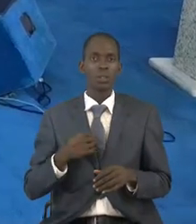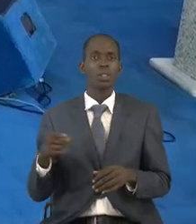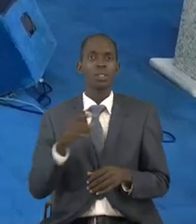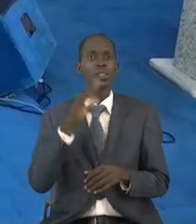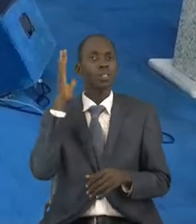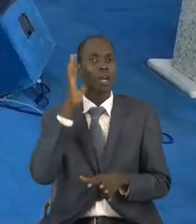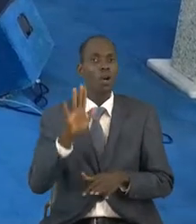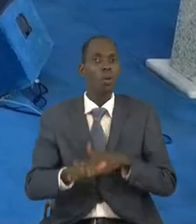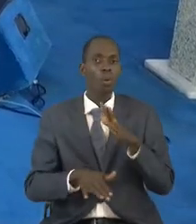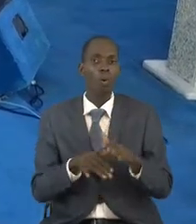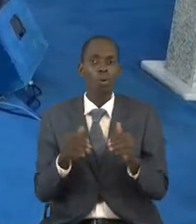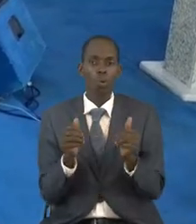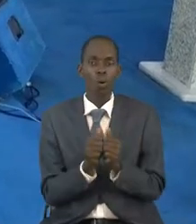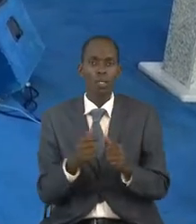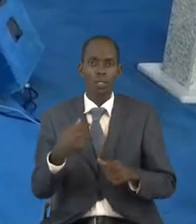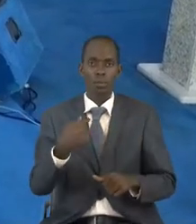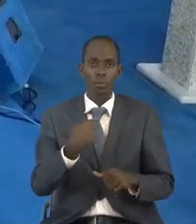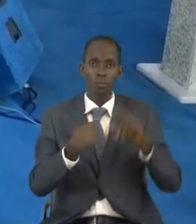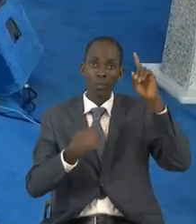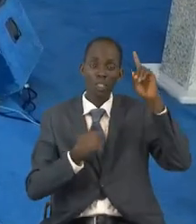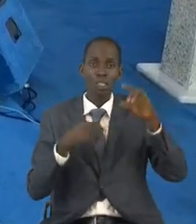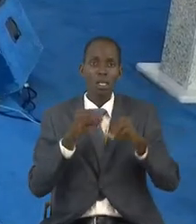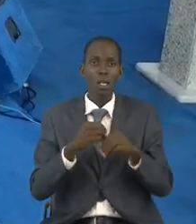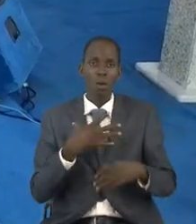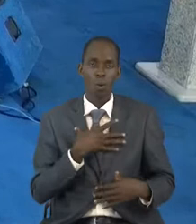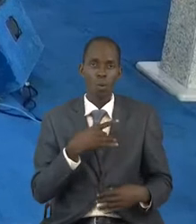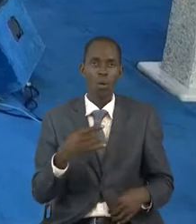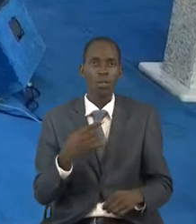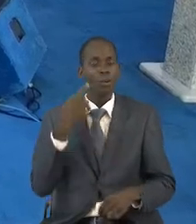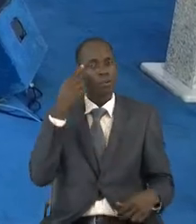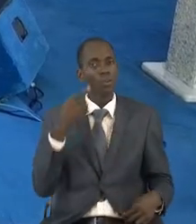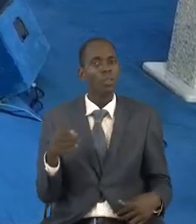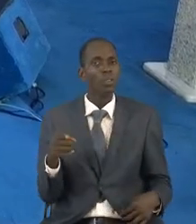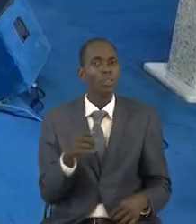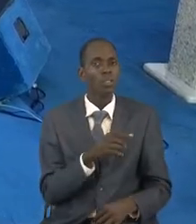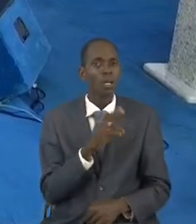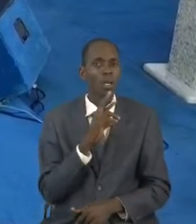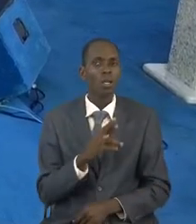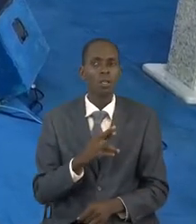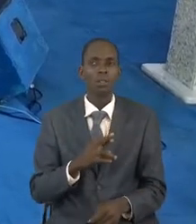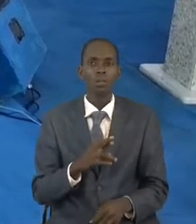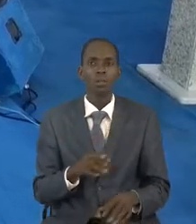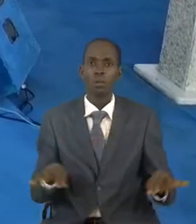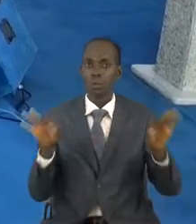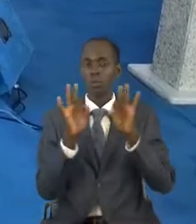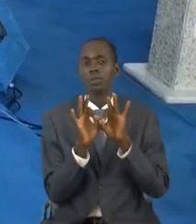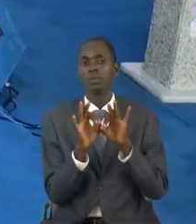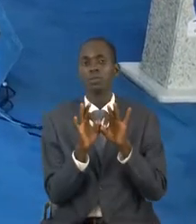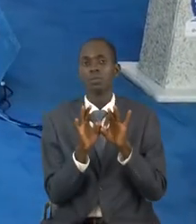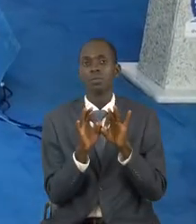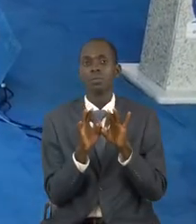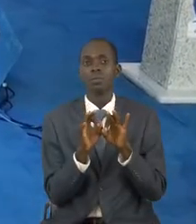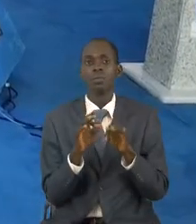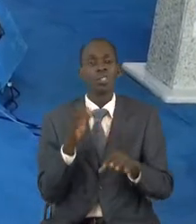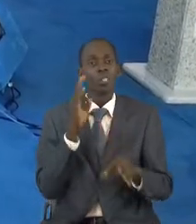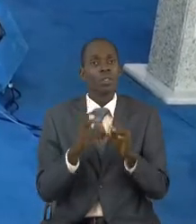with me in white, for they are worthy. When you walk with the Lord in the present life, in the